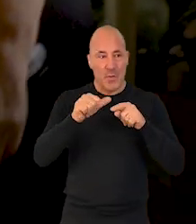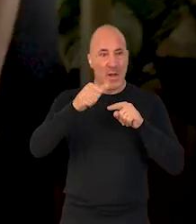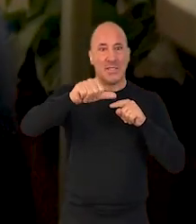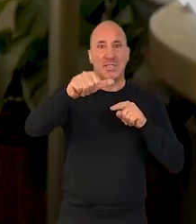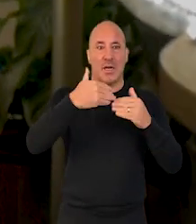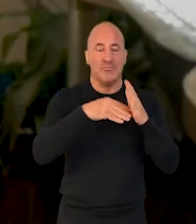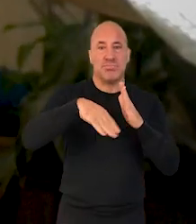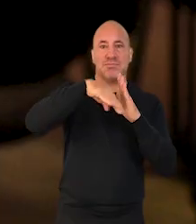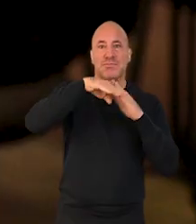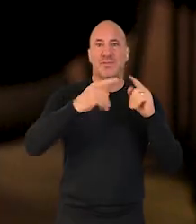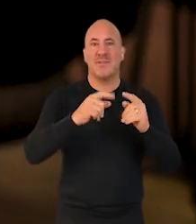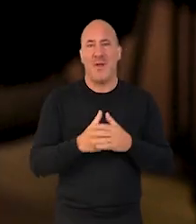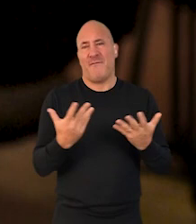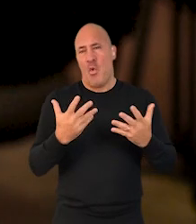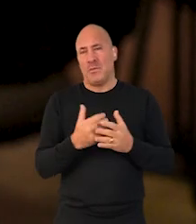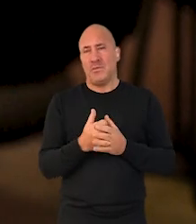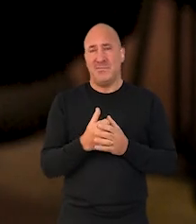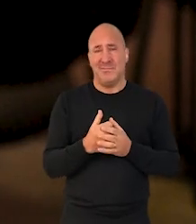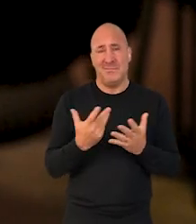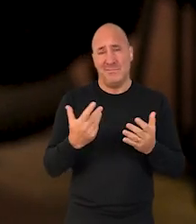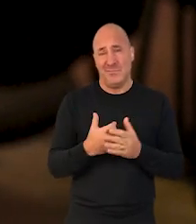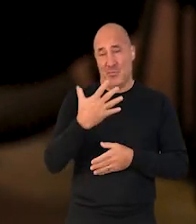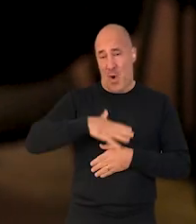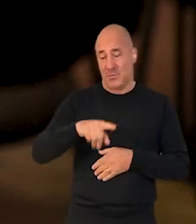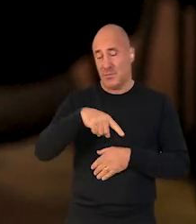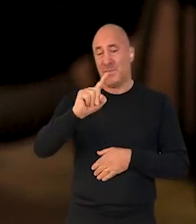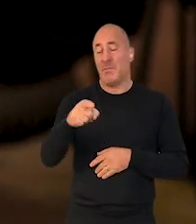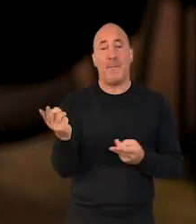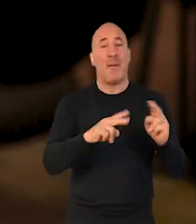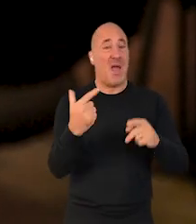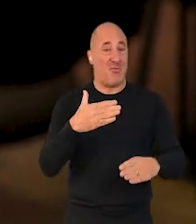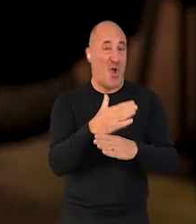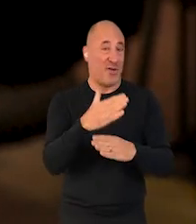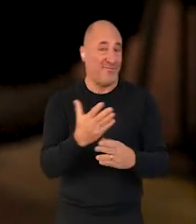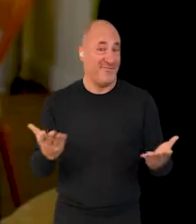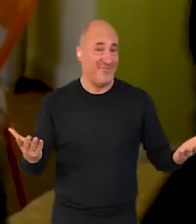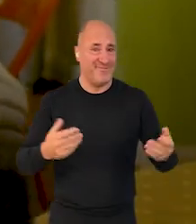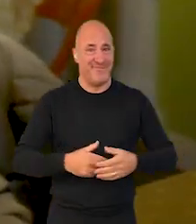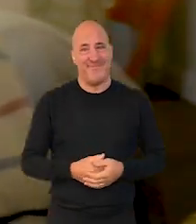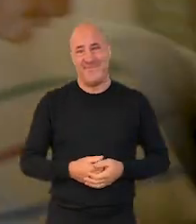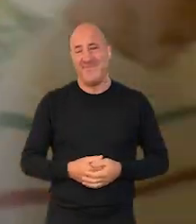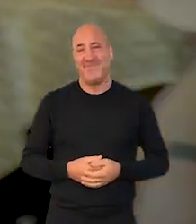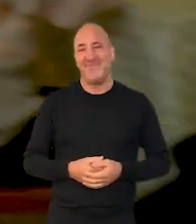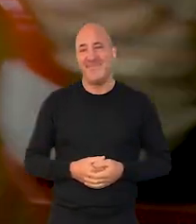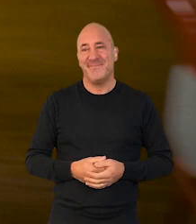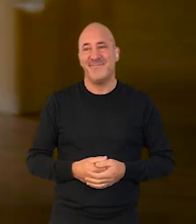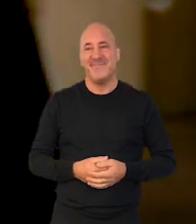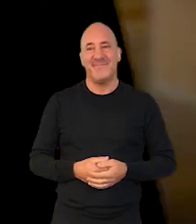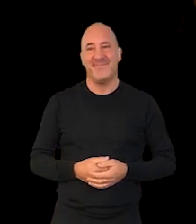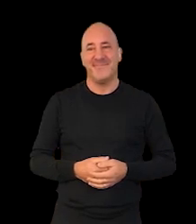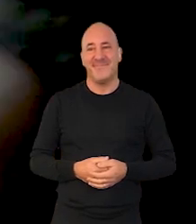step. I mean, obviously the onus is on people to get into work.